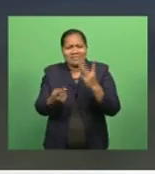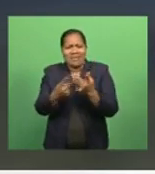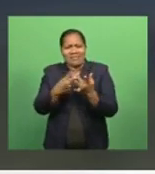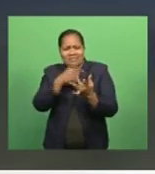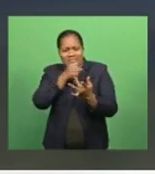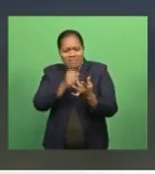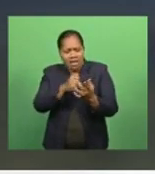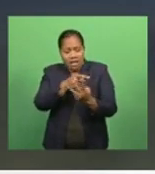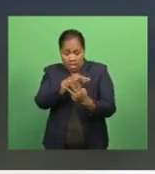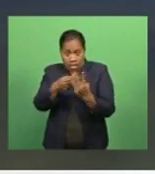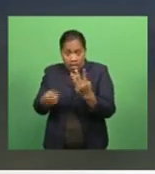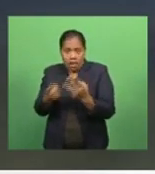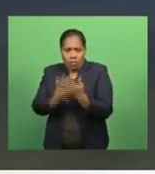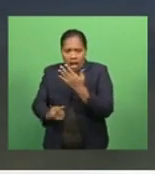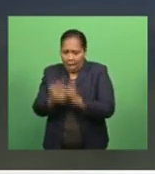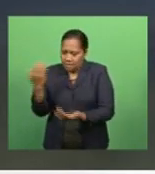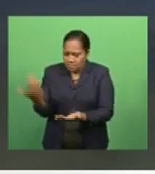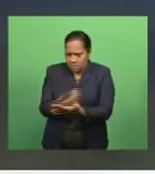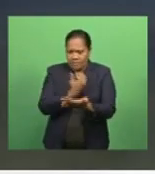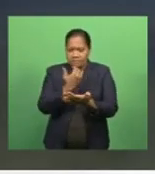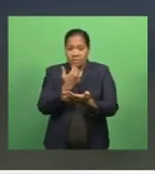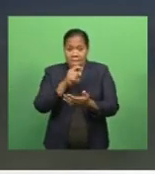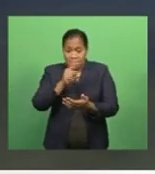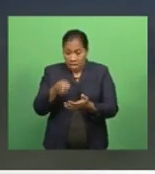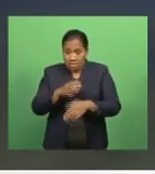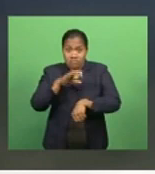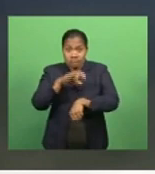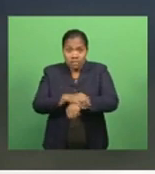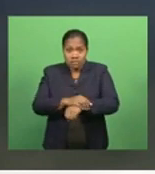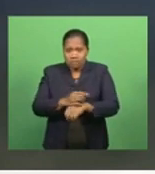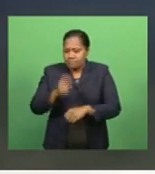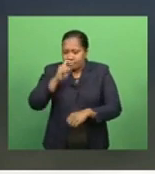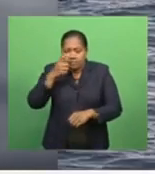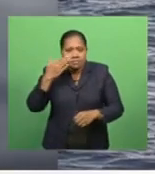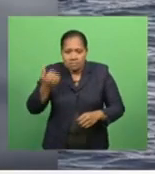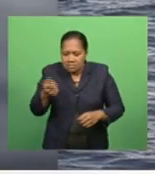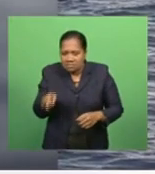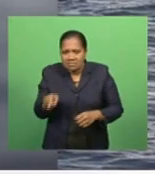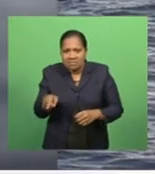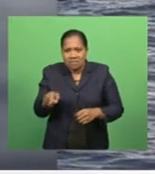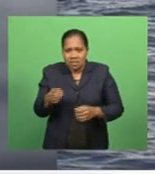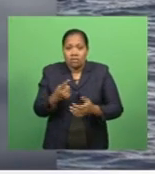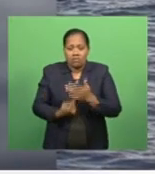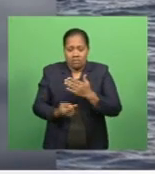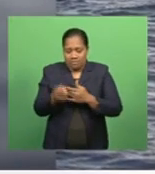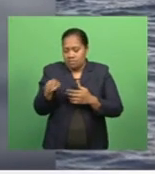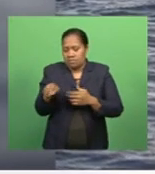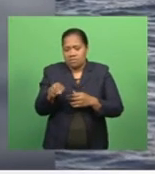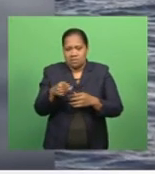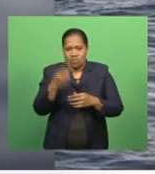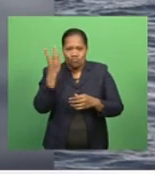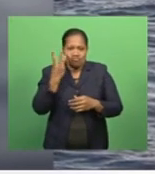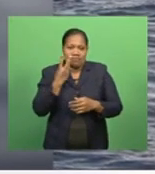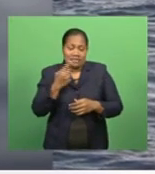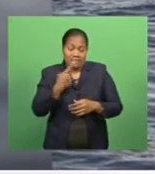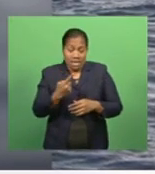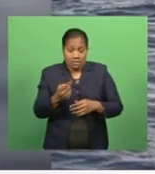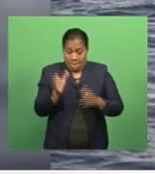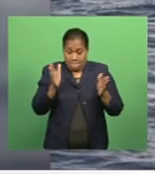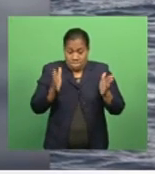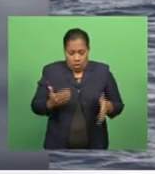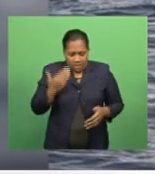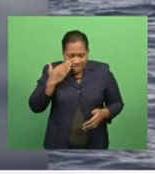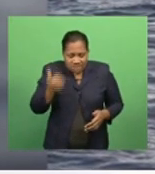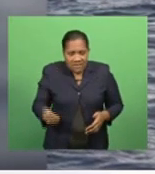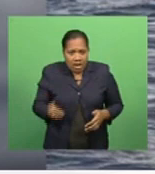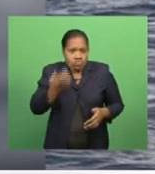by fishermen. However, the police officer could not be located. Police spokesperson Ananai Soro says the victim's body was recovered after